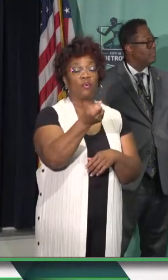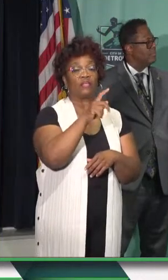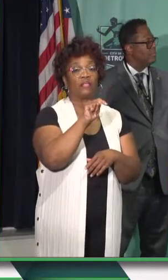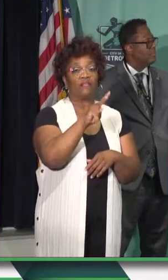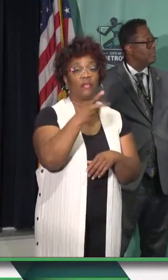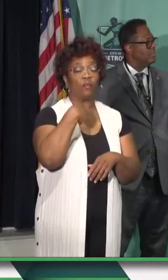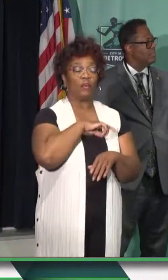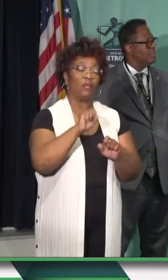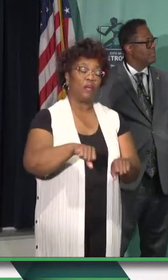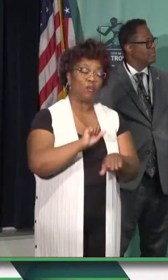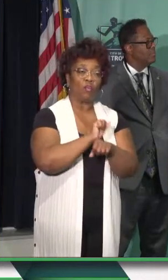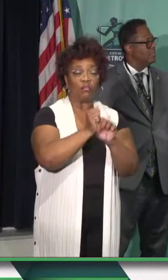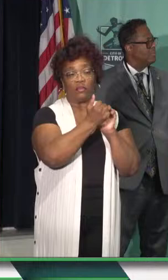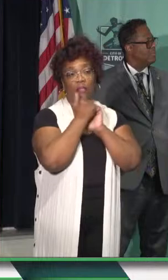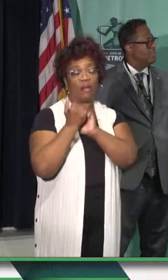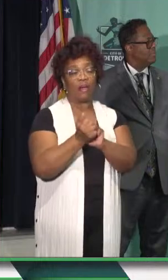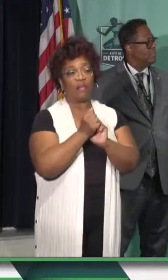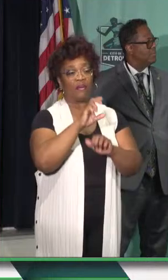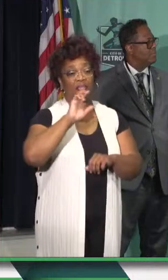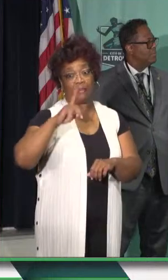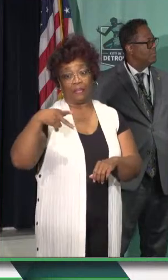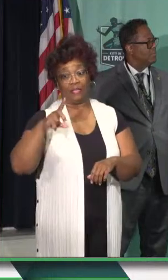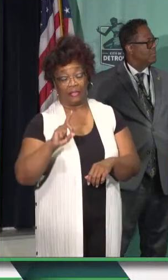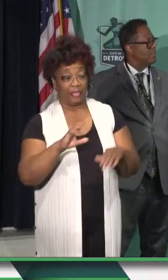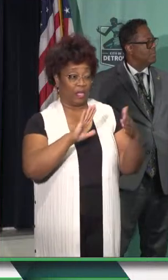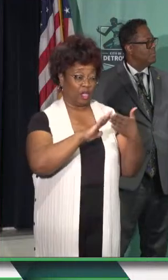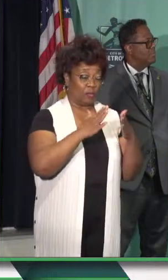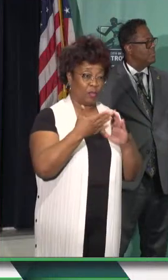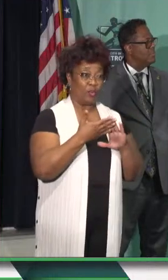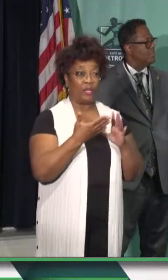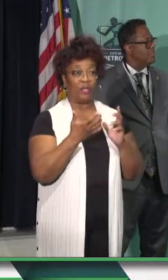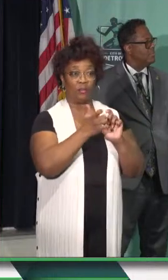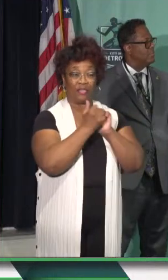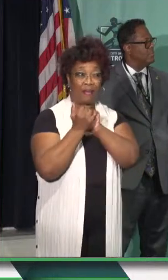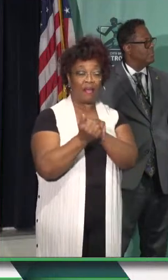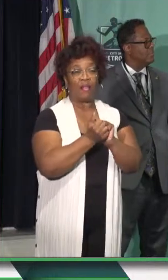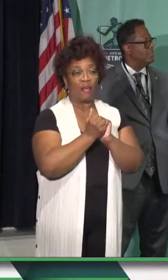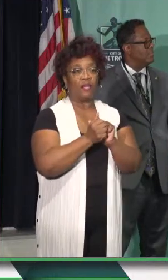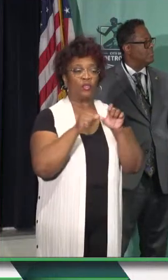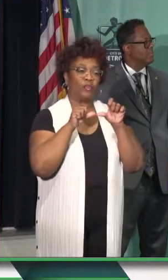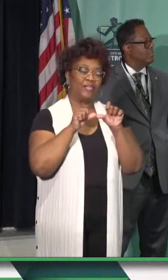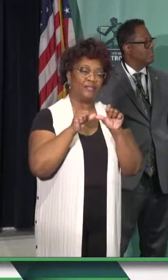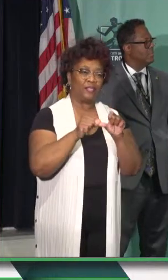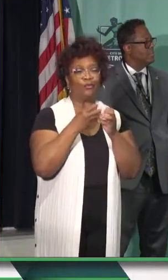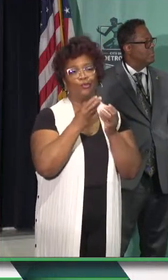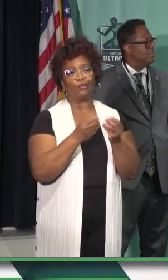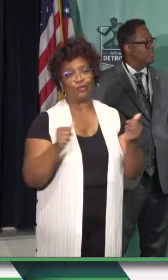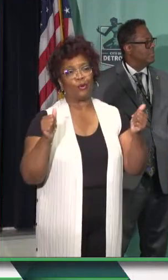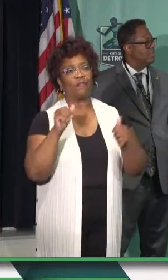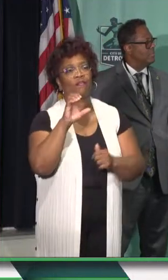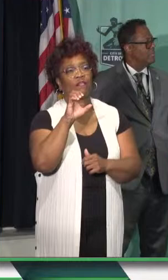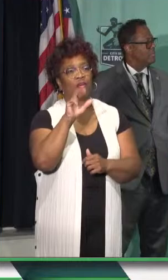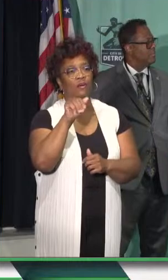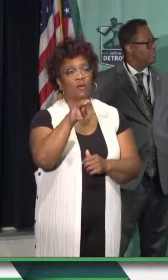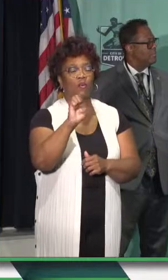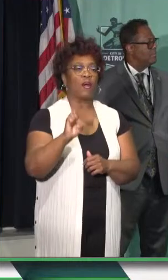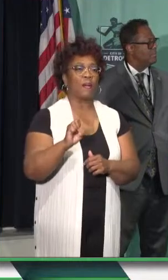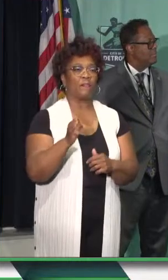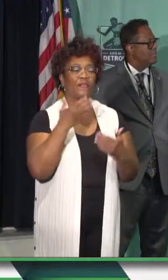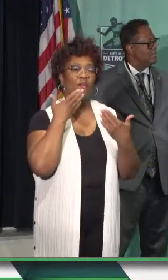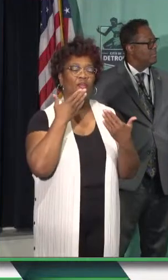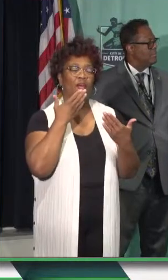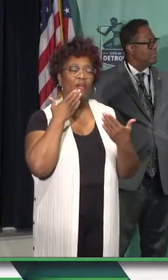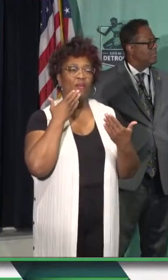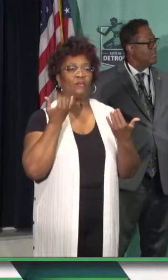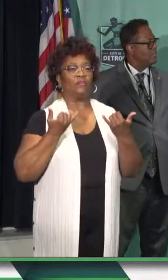the Detroit Police Department and community to continue to serve the citizens and solve crimes. So with that, I'm going to say thank you, and I'm going to bring up Mr. James Williams